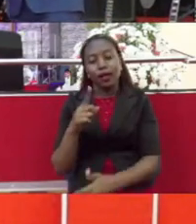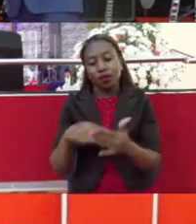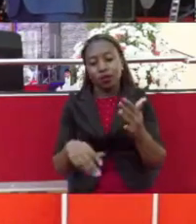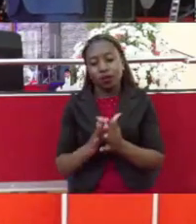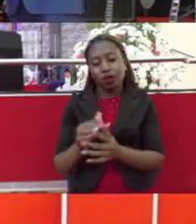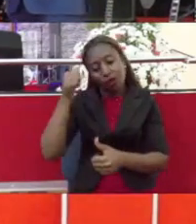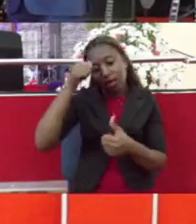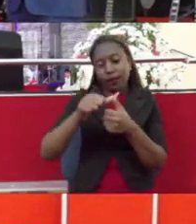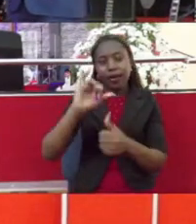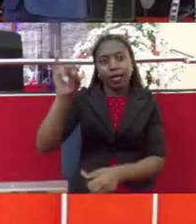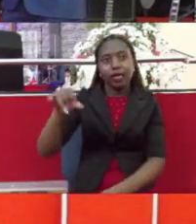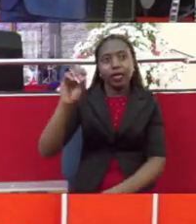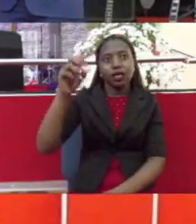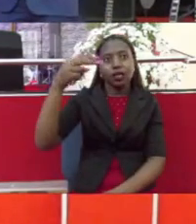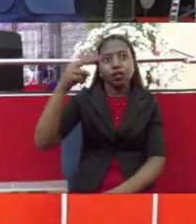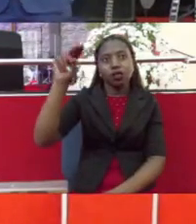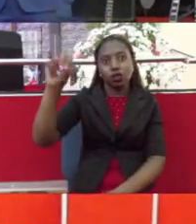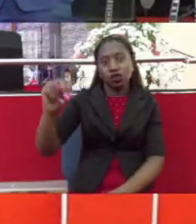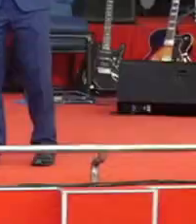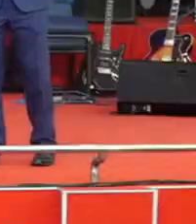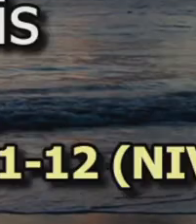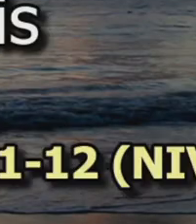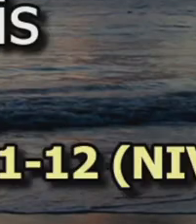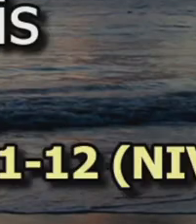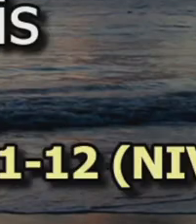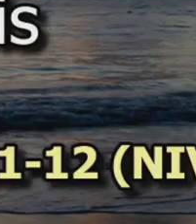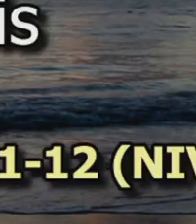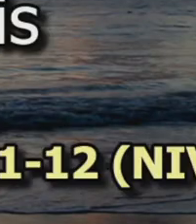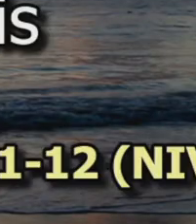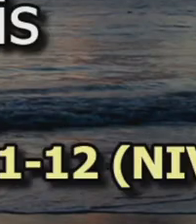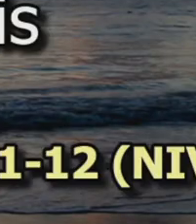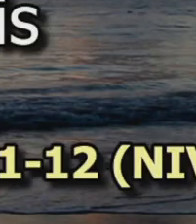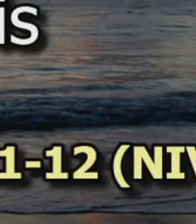reminded in John chapter 10 verse 11 to 12. Na ninapenda vile tunakumbushwa Yohana